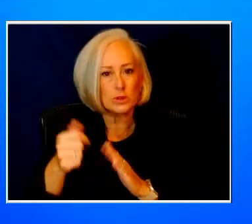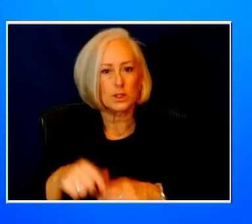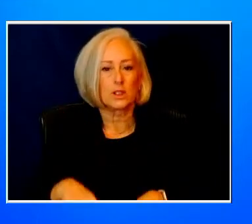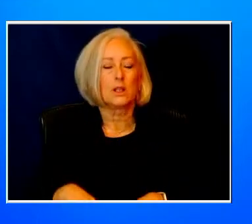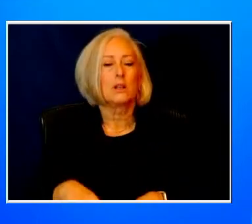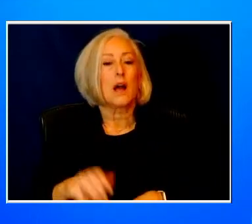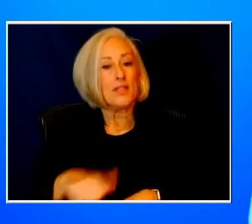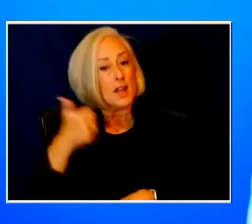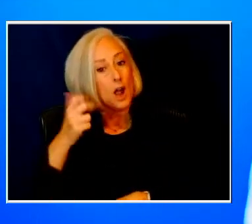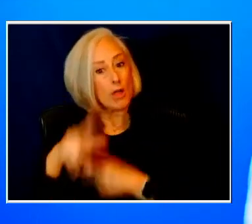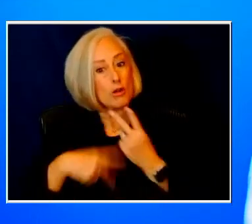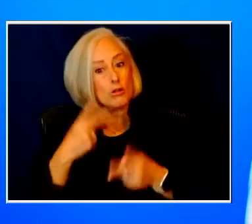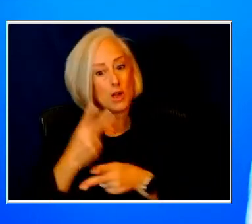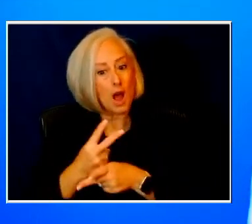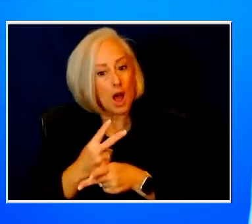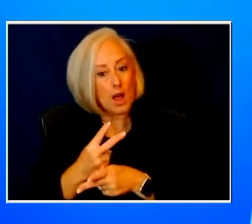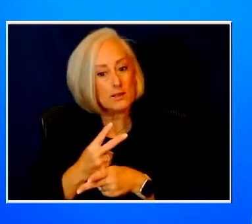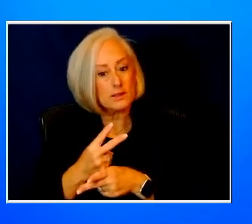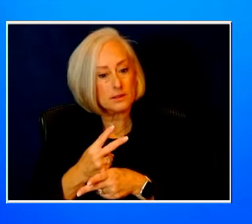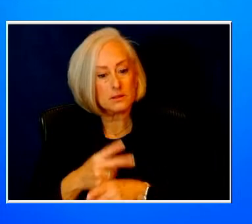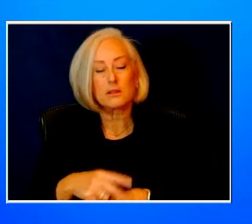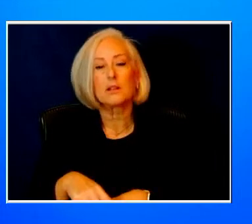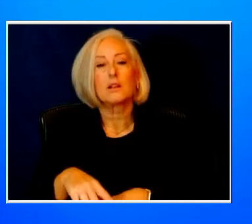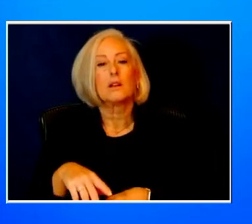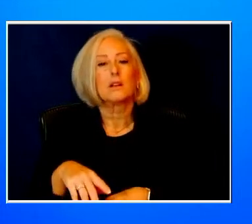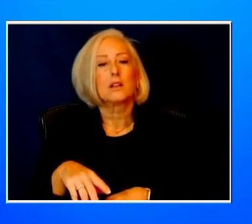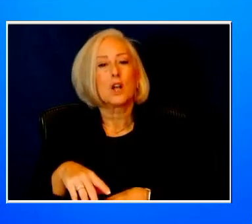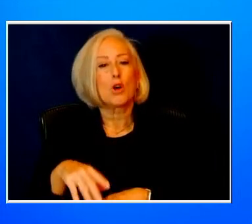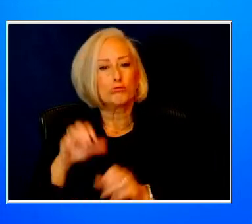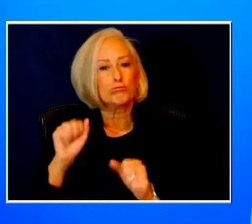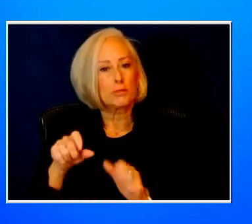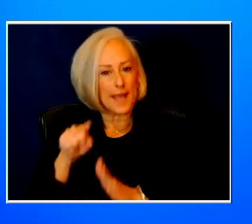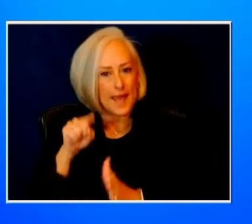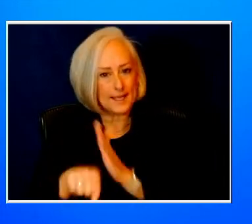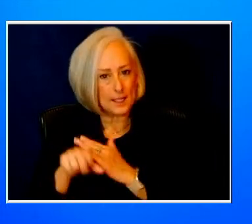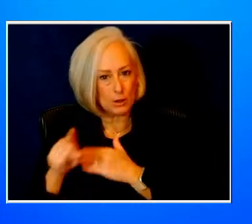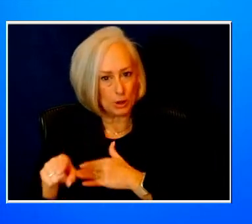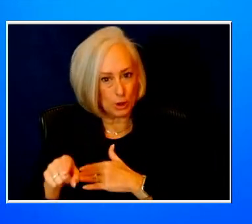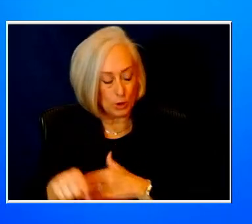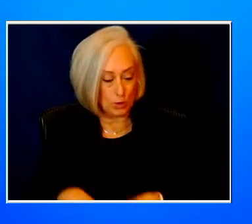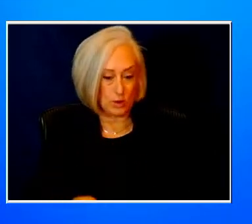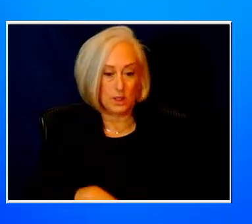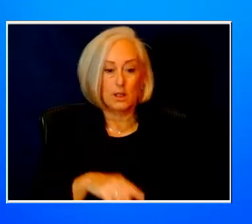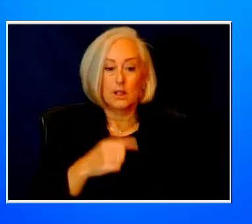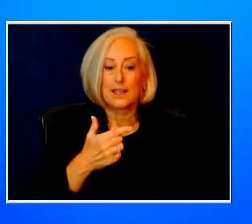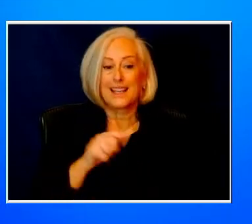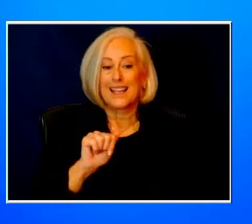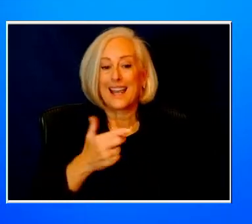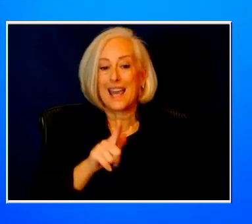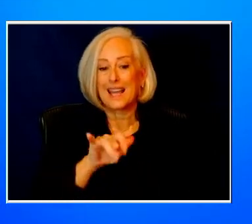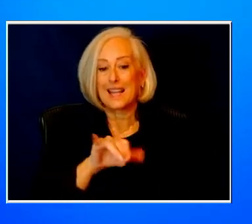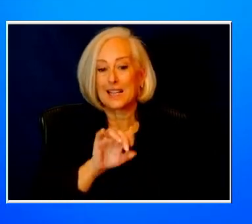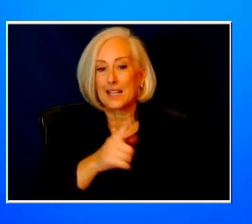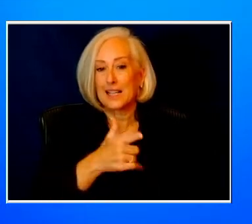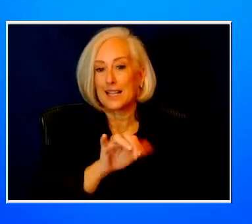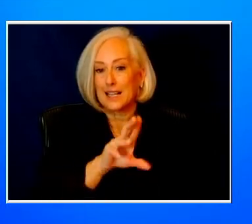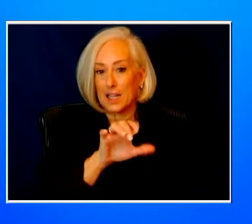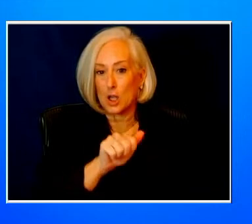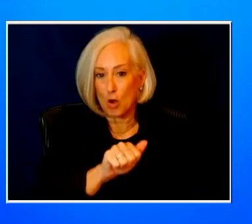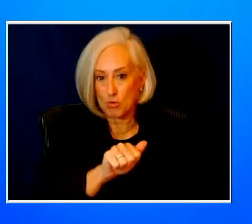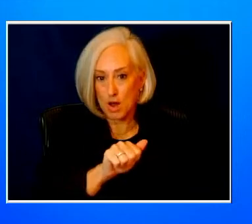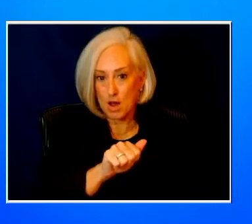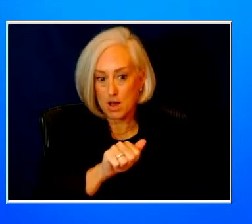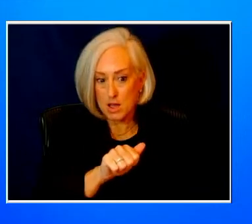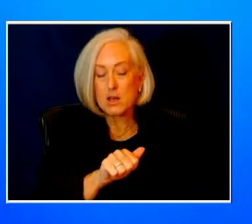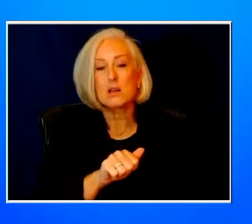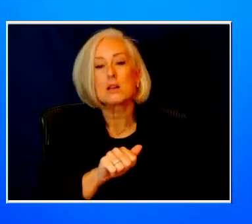And this is one of those that grows slowly, but is unfortunately, or was, wrapped around very critical